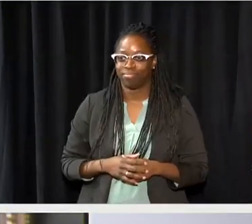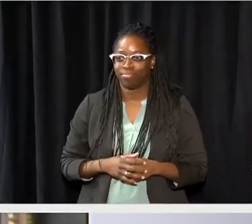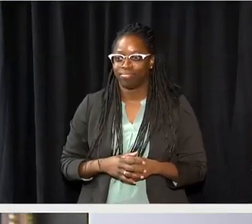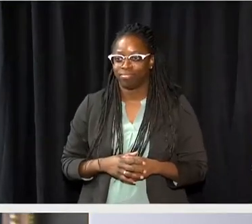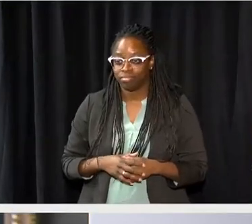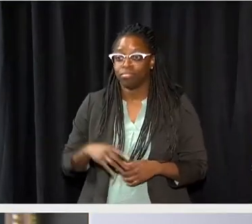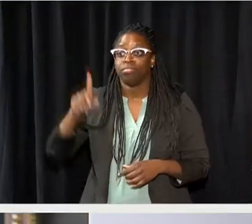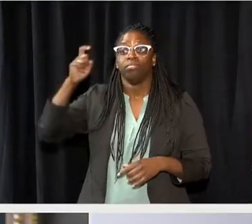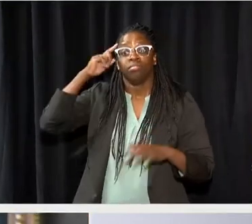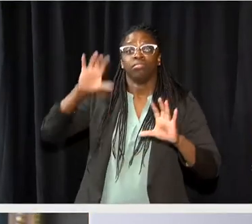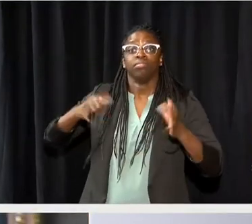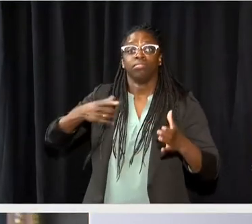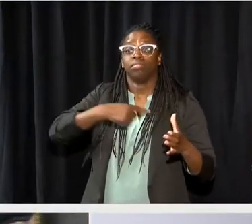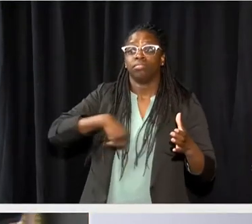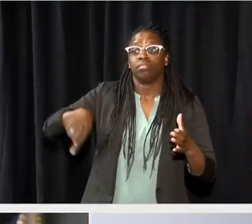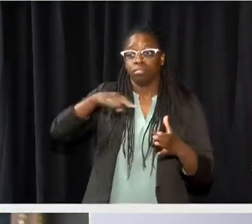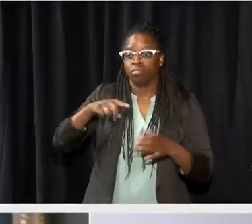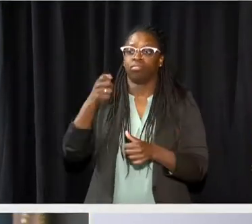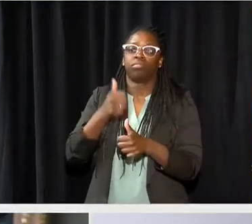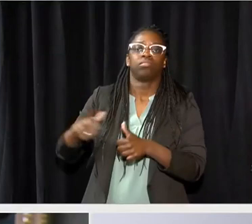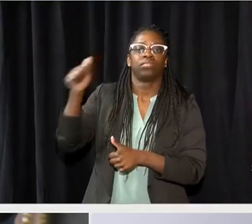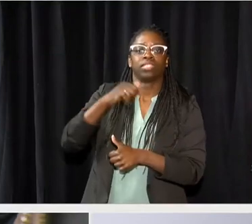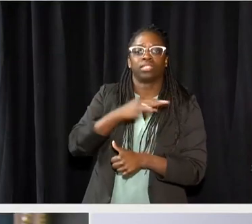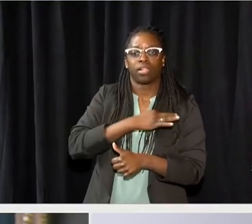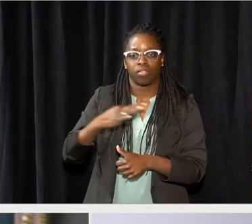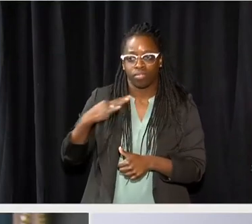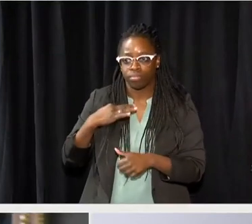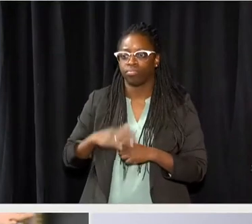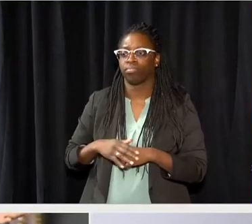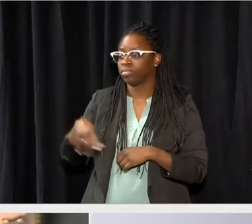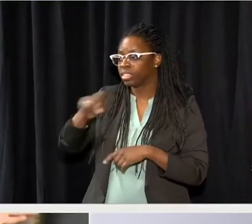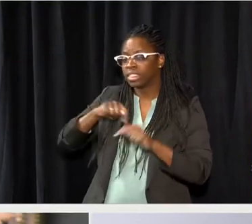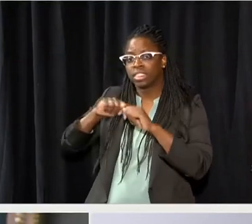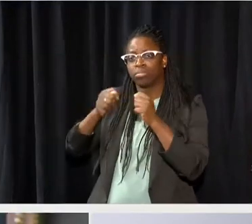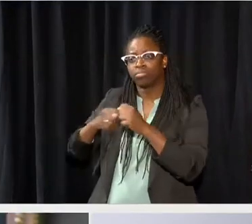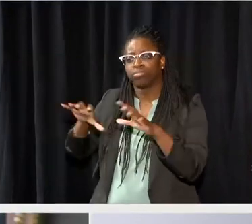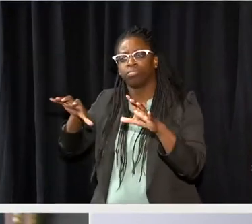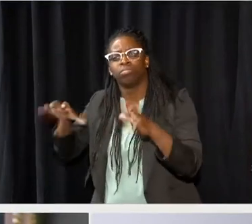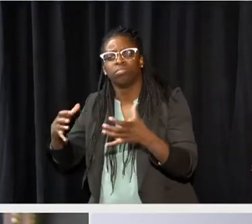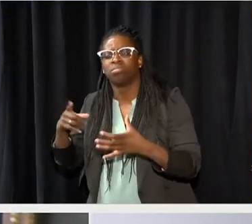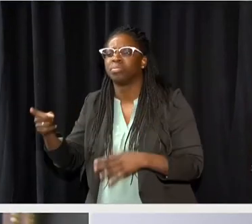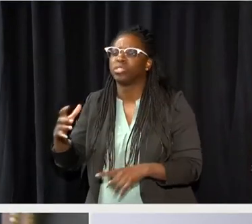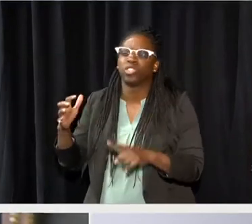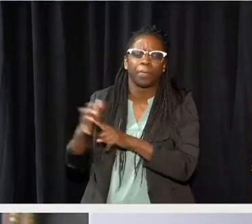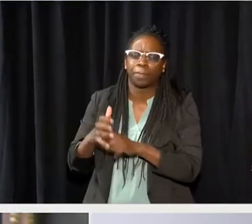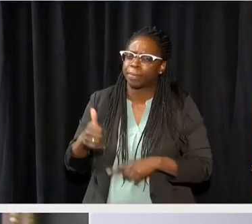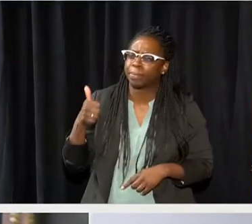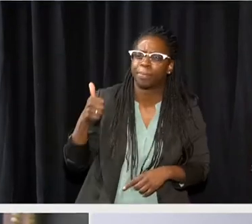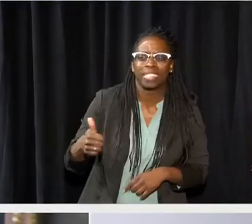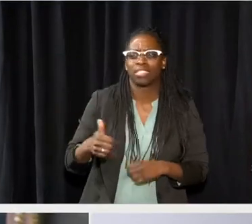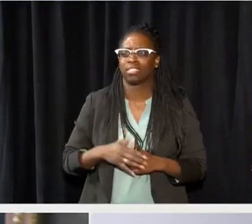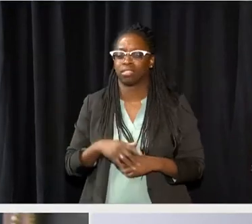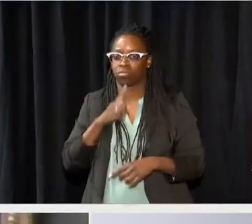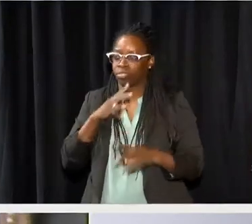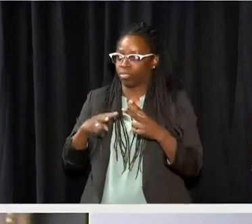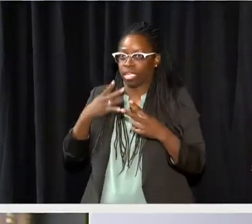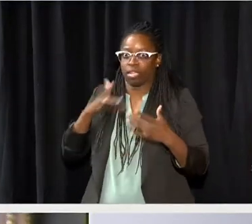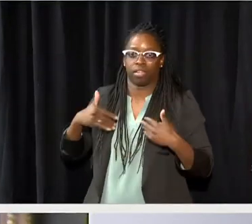To our cabinet and executive staff, you are the best teammates we could ever, ever have. Thank you.